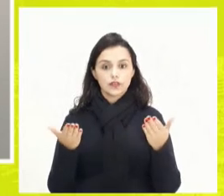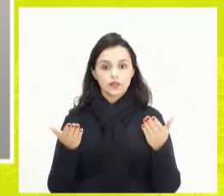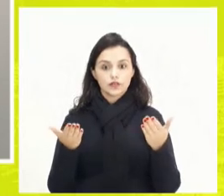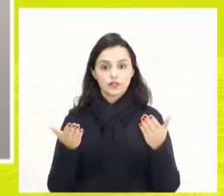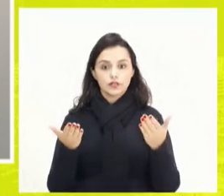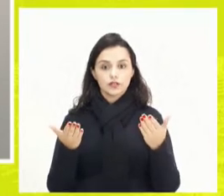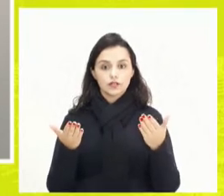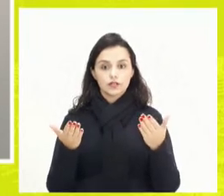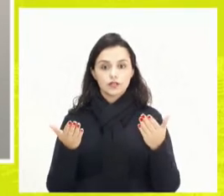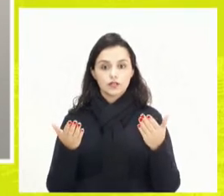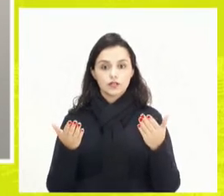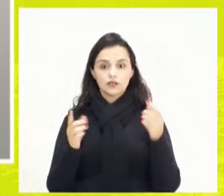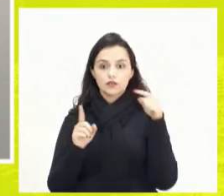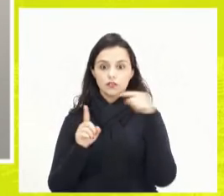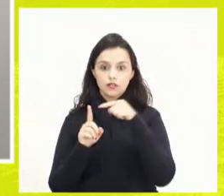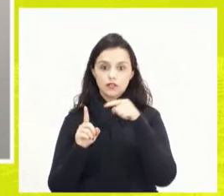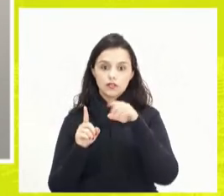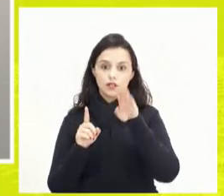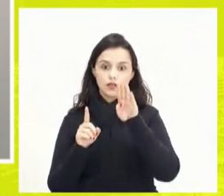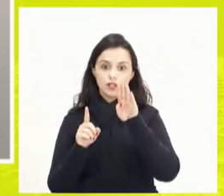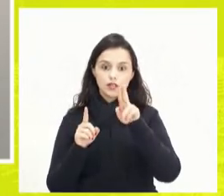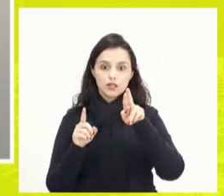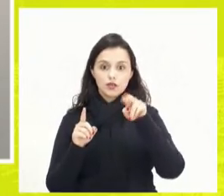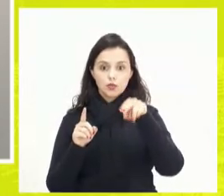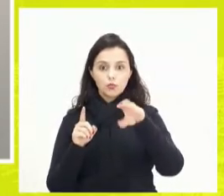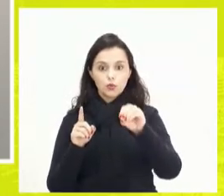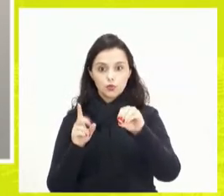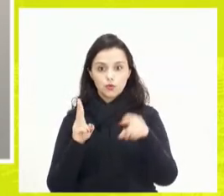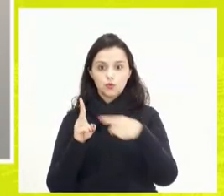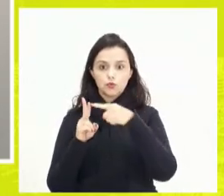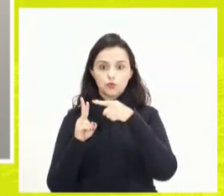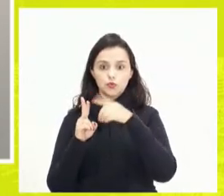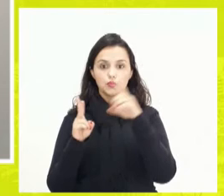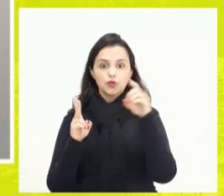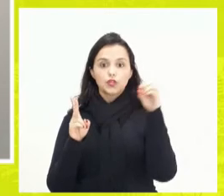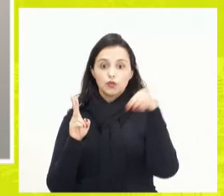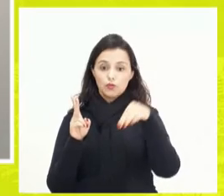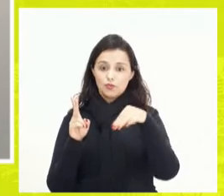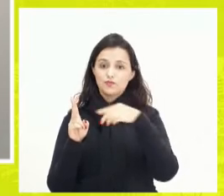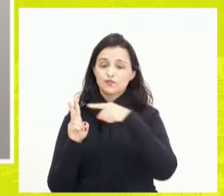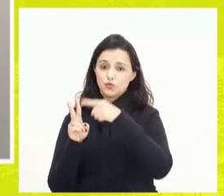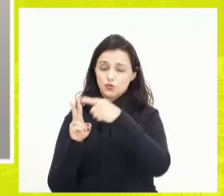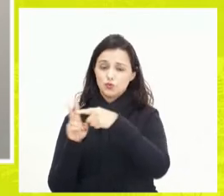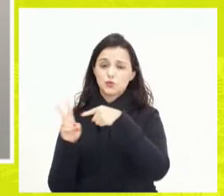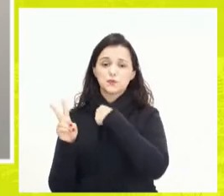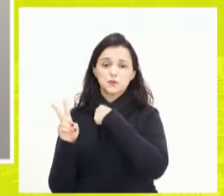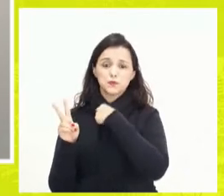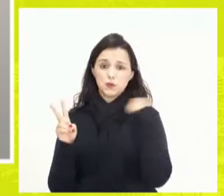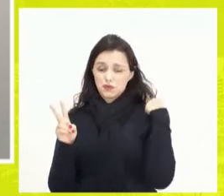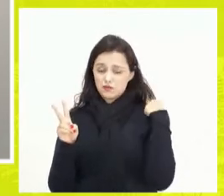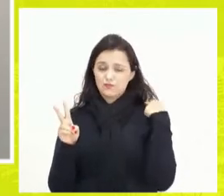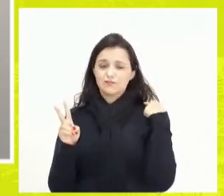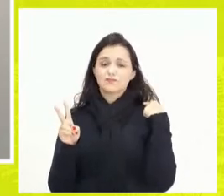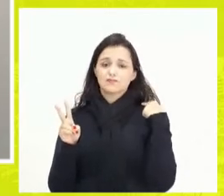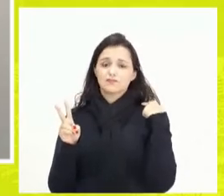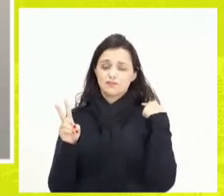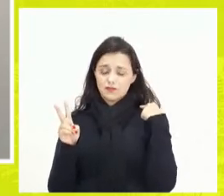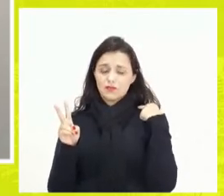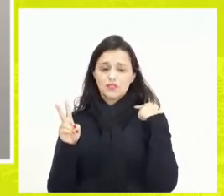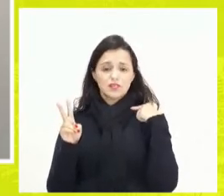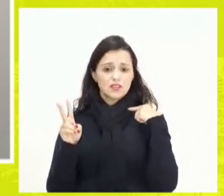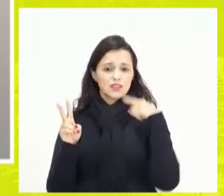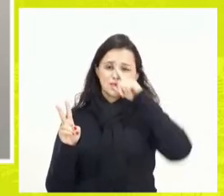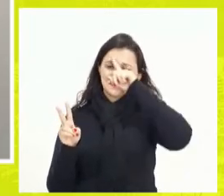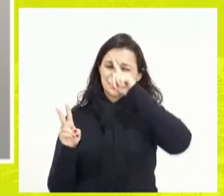the confirmation of the death of bruno and don what happened in the amazon this is the extremely severe